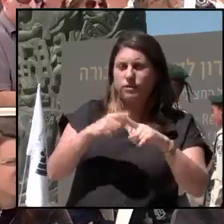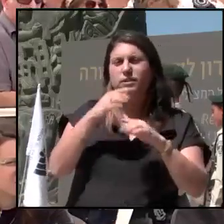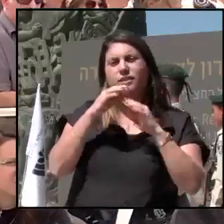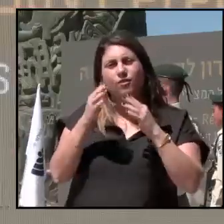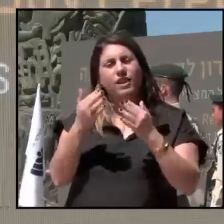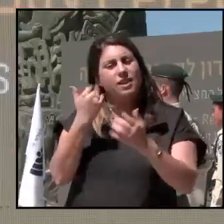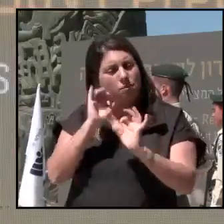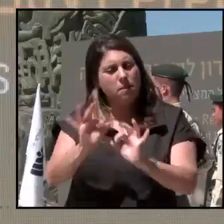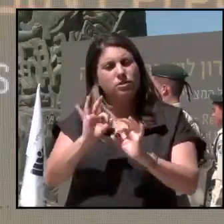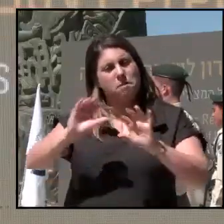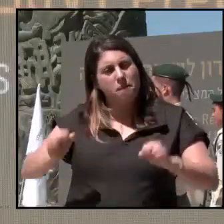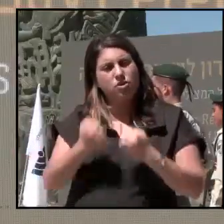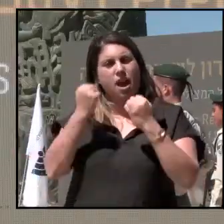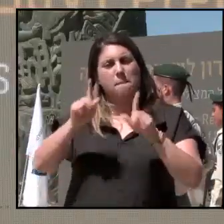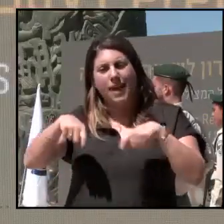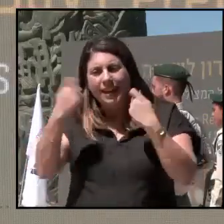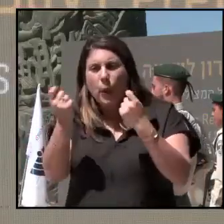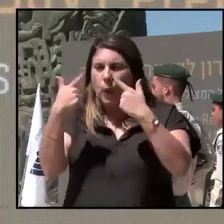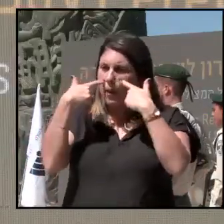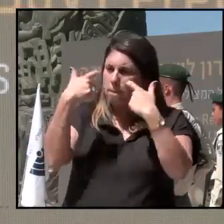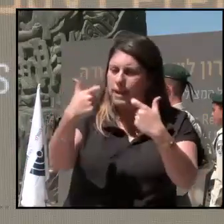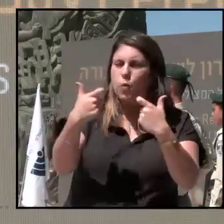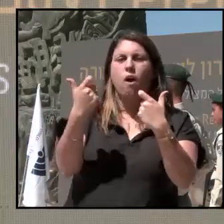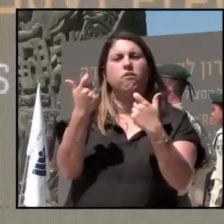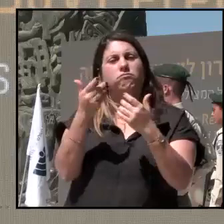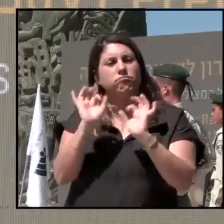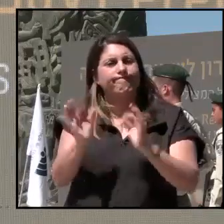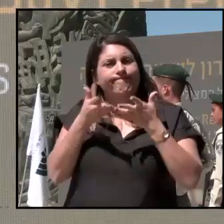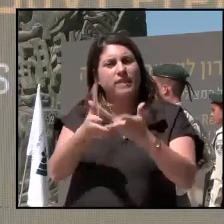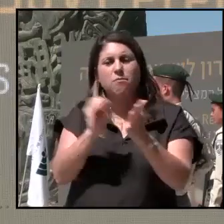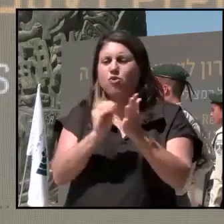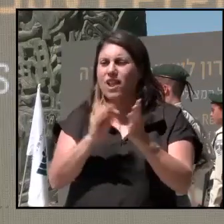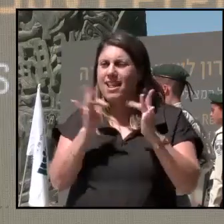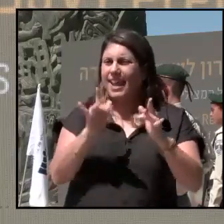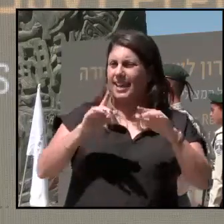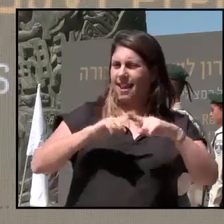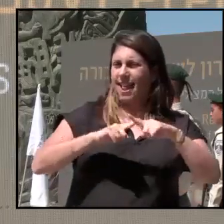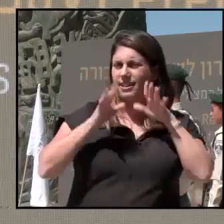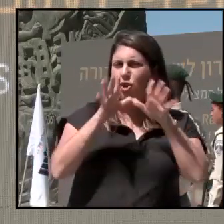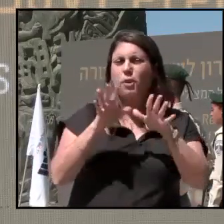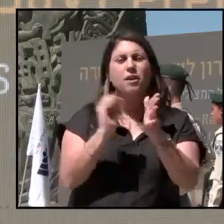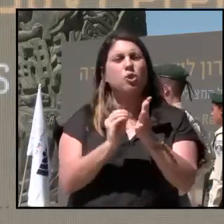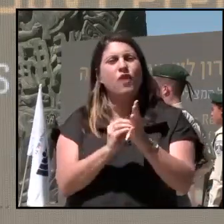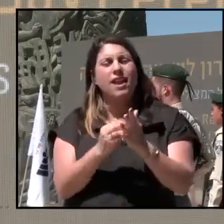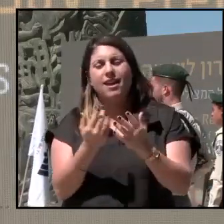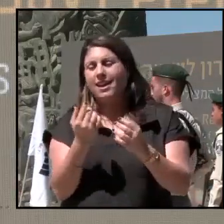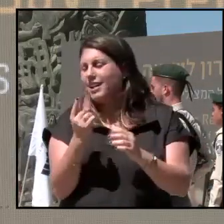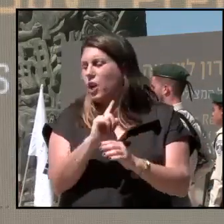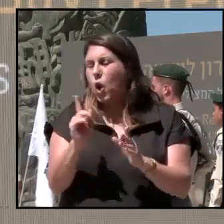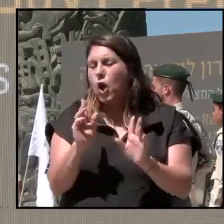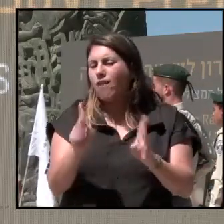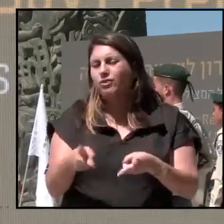material, digital space regulation, legislation reinforcement, nothing is spared to prevent intolerance and hatred from turning